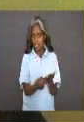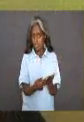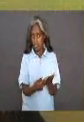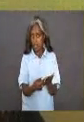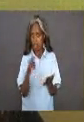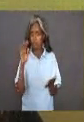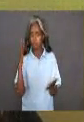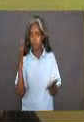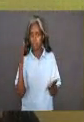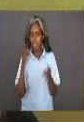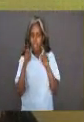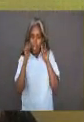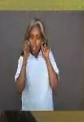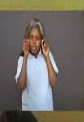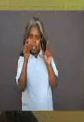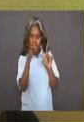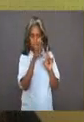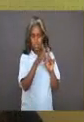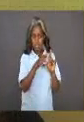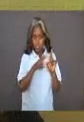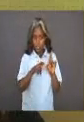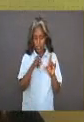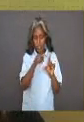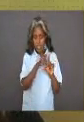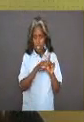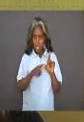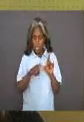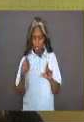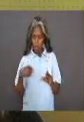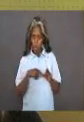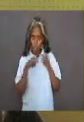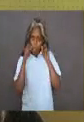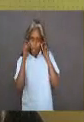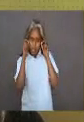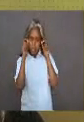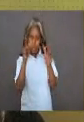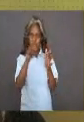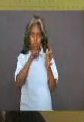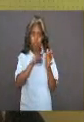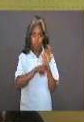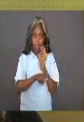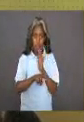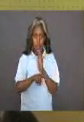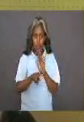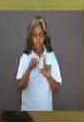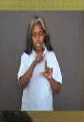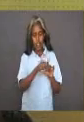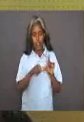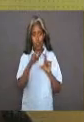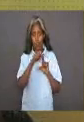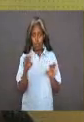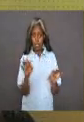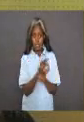By understanding reference angles, we can understand the value of the